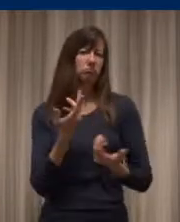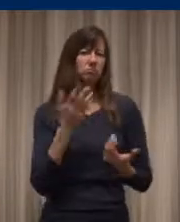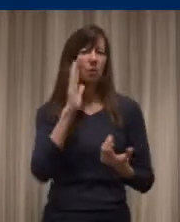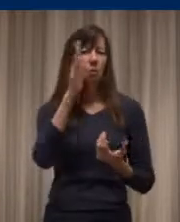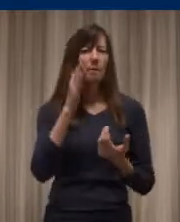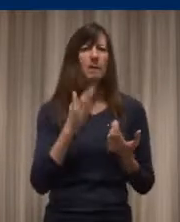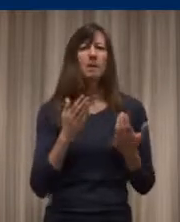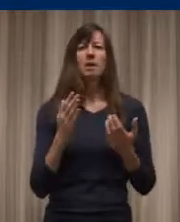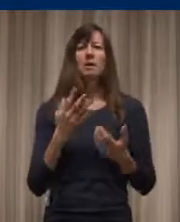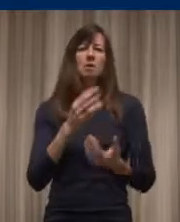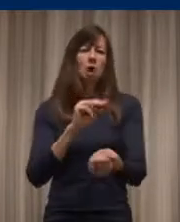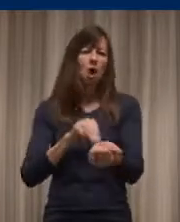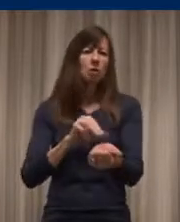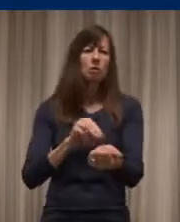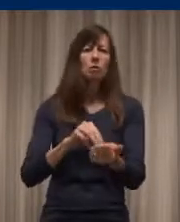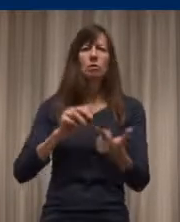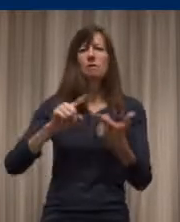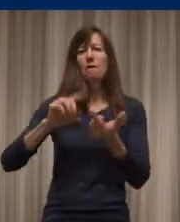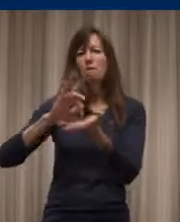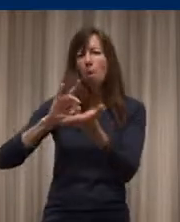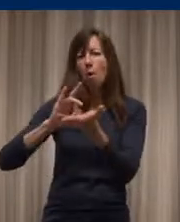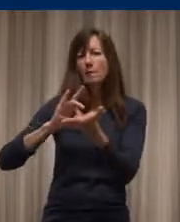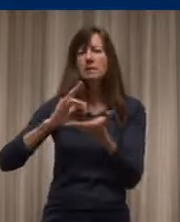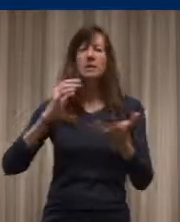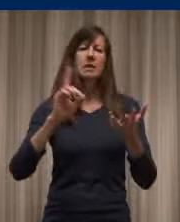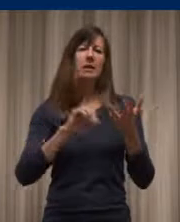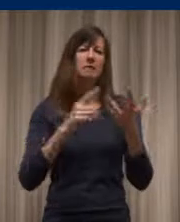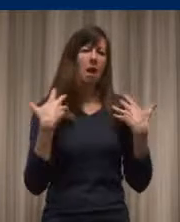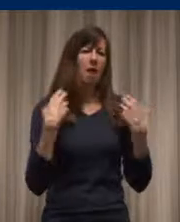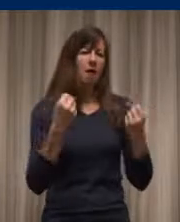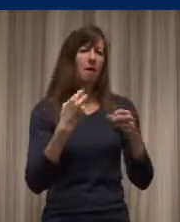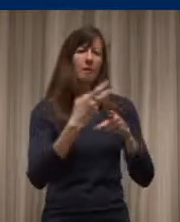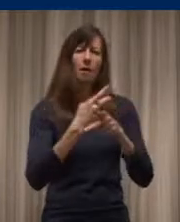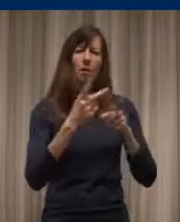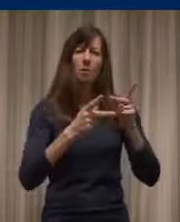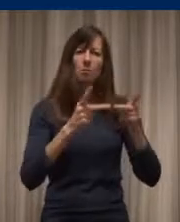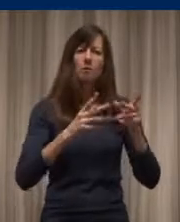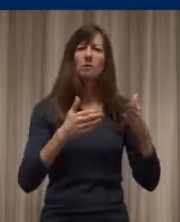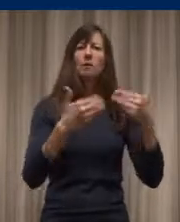centers, pharmacies, so on and so forth. I'll talk about that in a minute, but we have